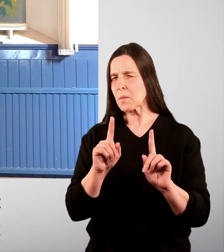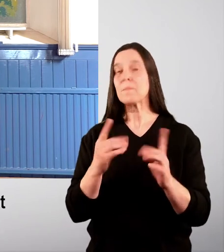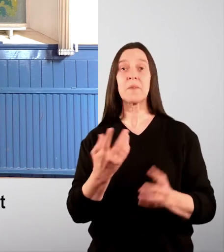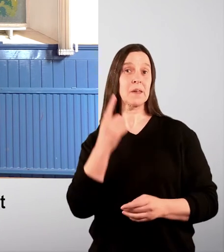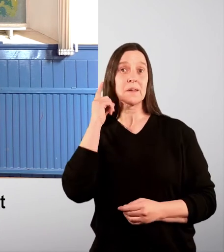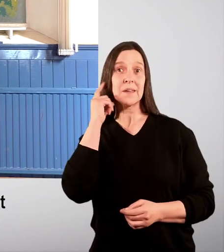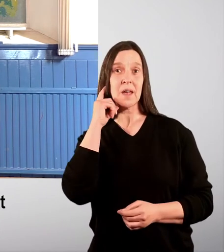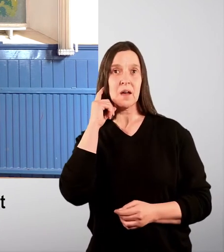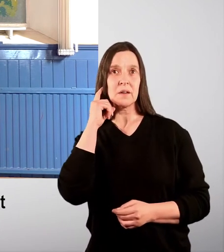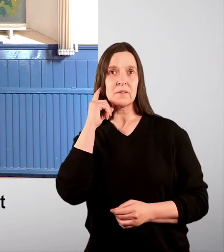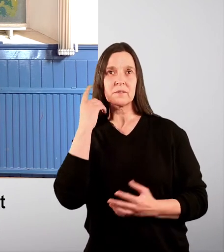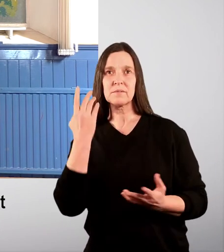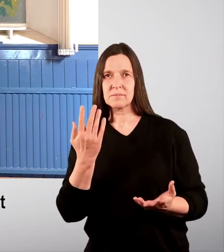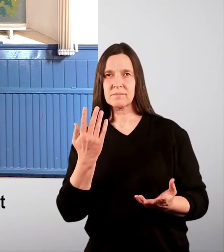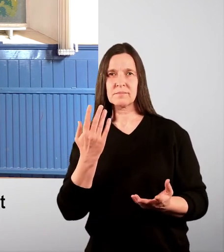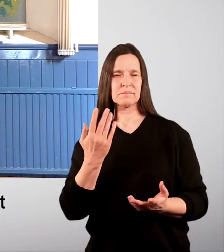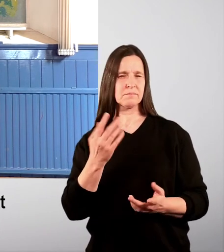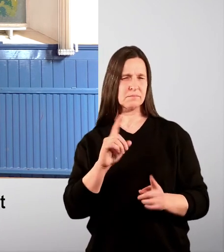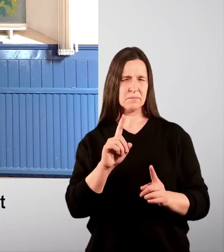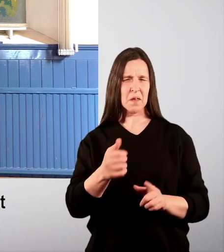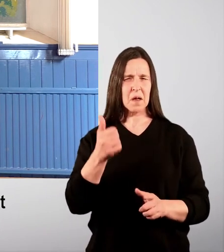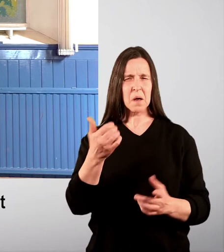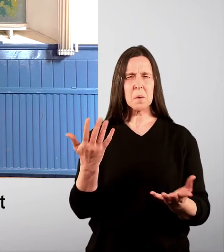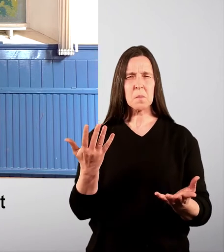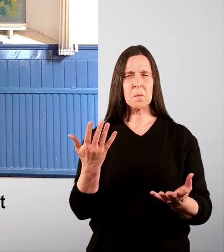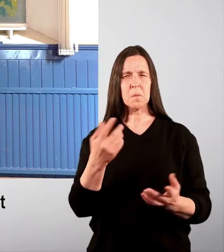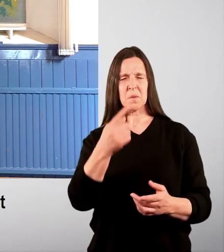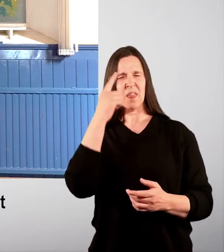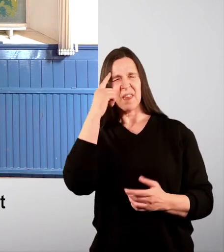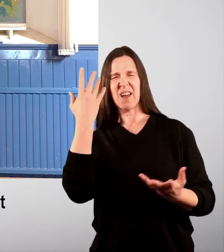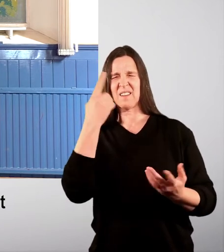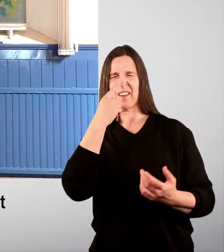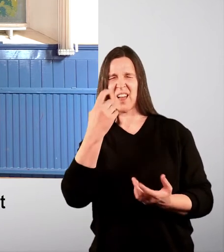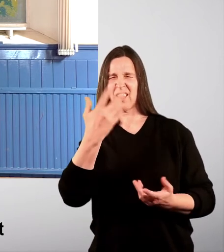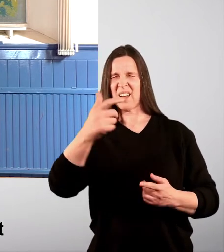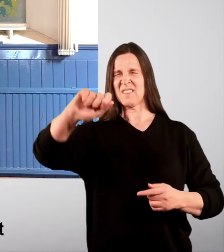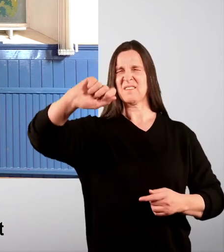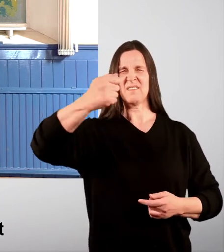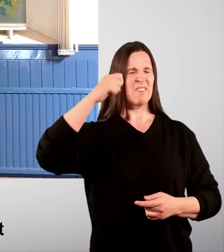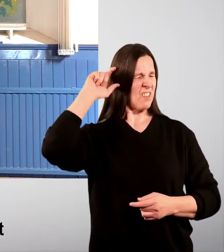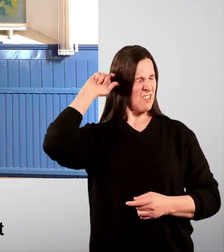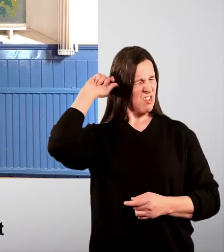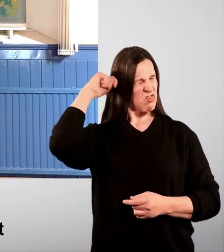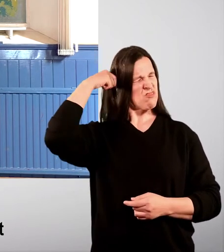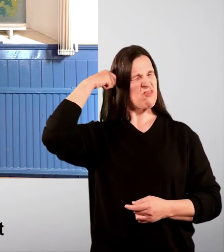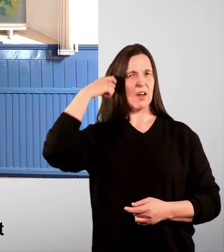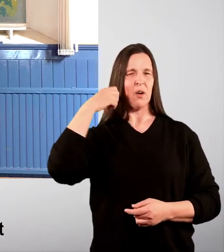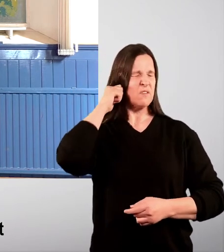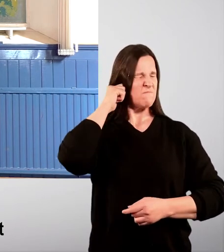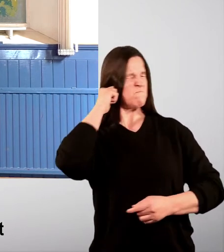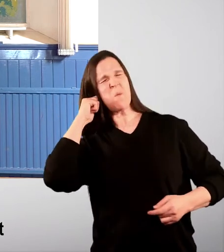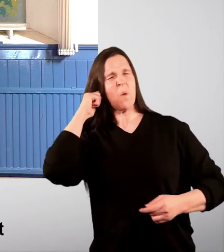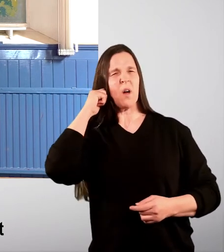Some people think maybe you should twist it, pull it, but that's not the best way. The best way is to slap the ear. Now, when I say slap, I don't mean